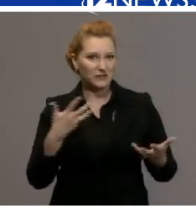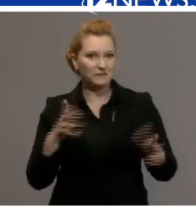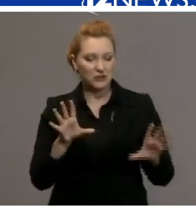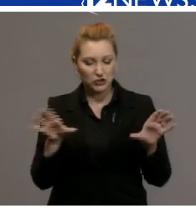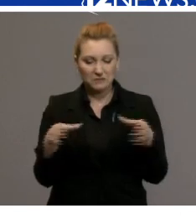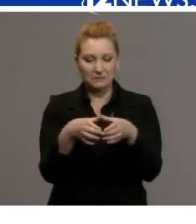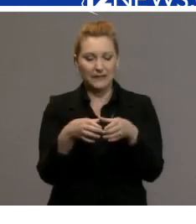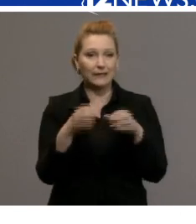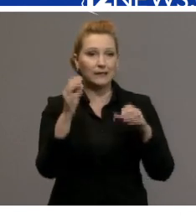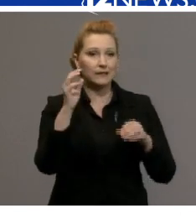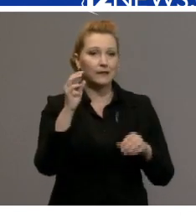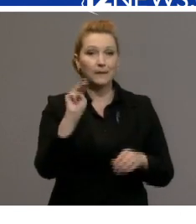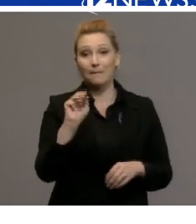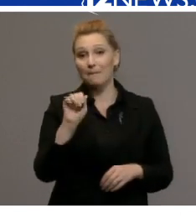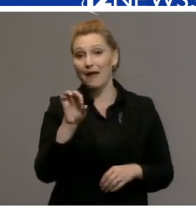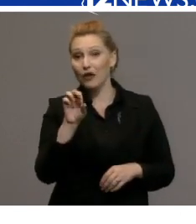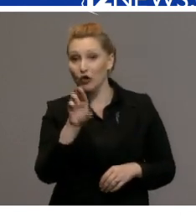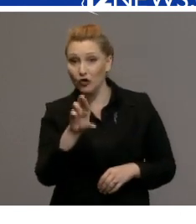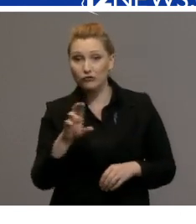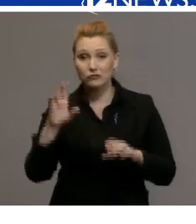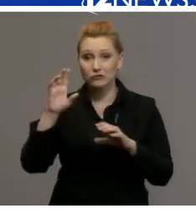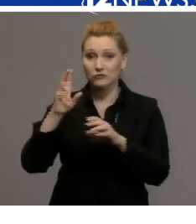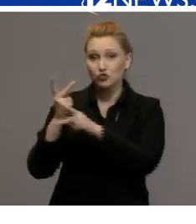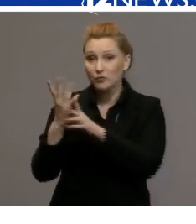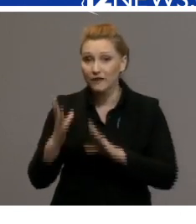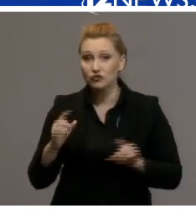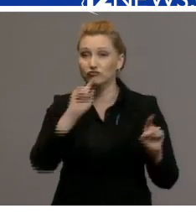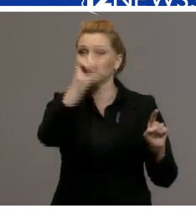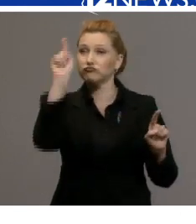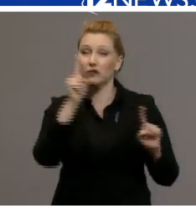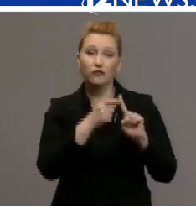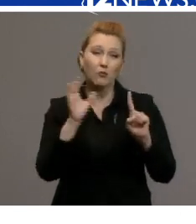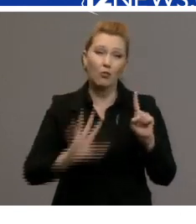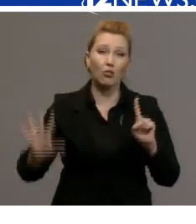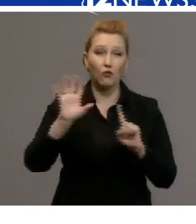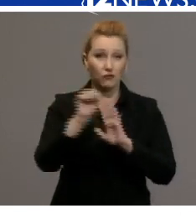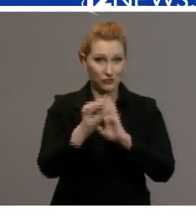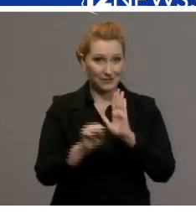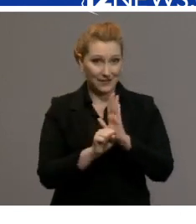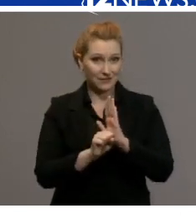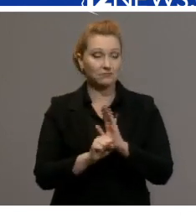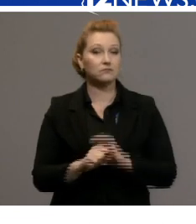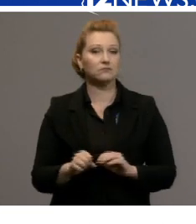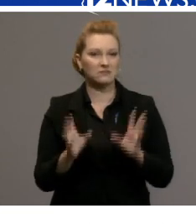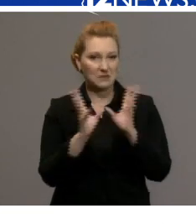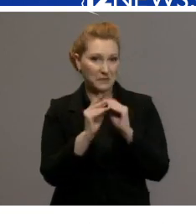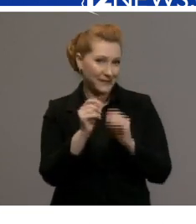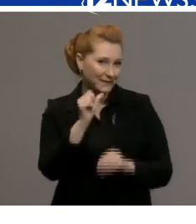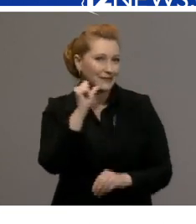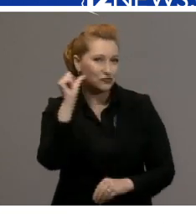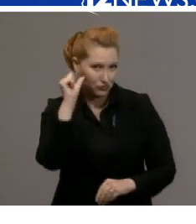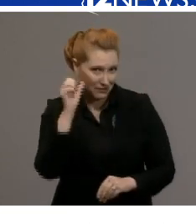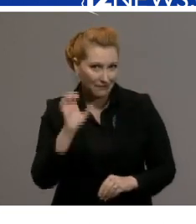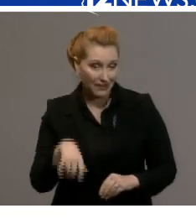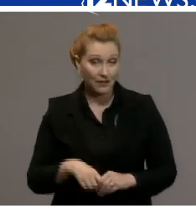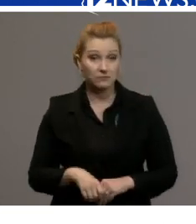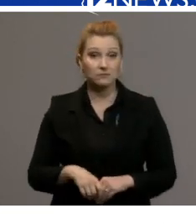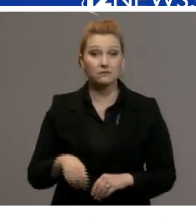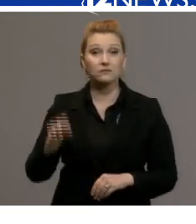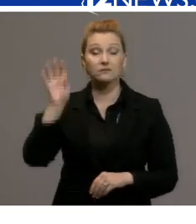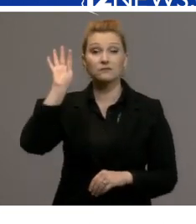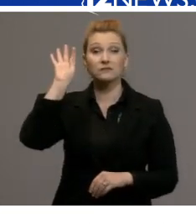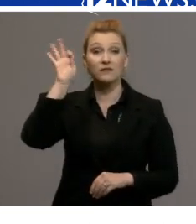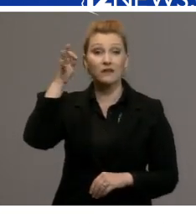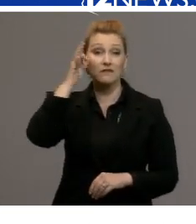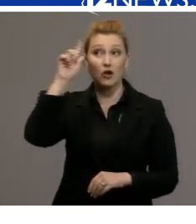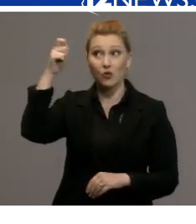supervisors from around the state yesterday. The federal government has forwarded dollars to the state